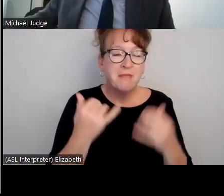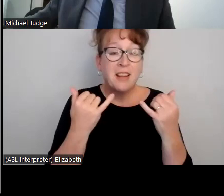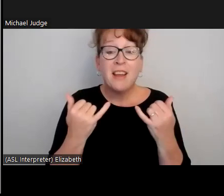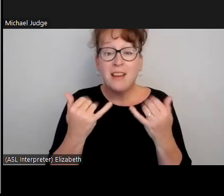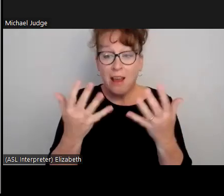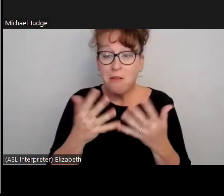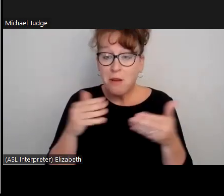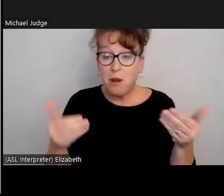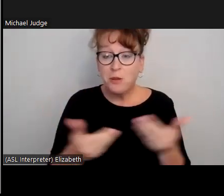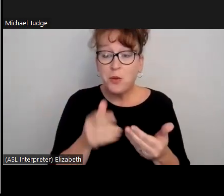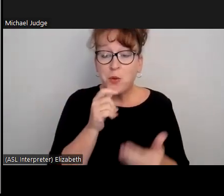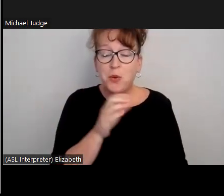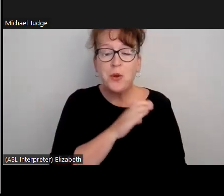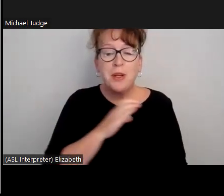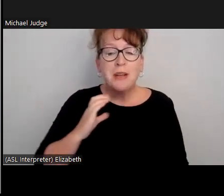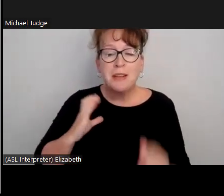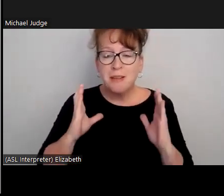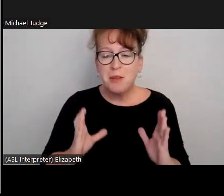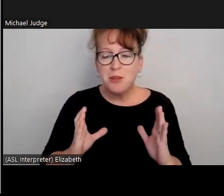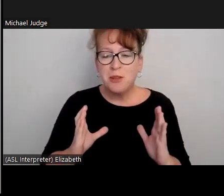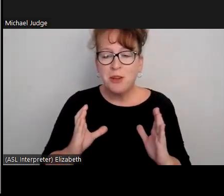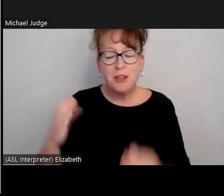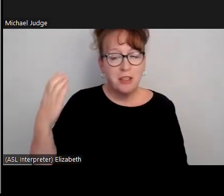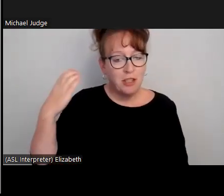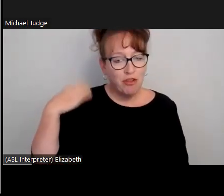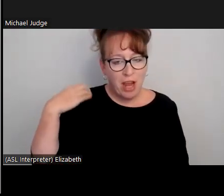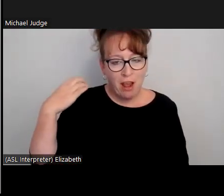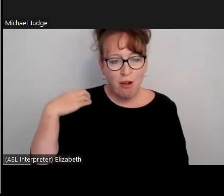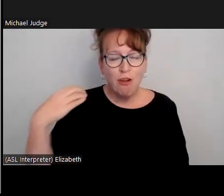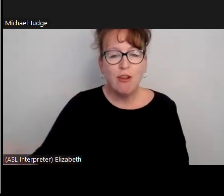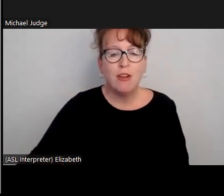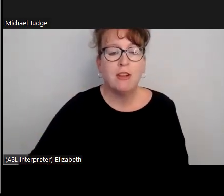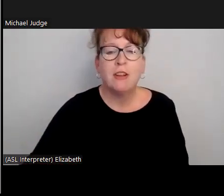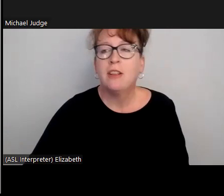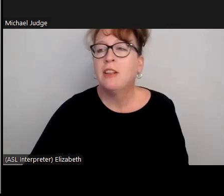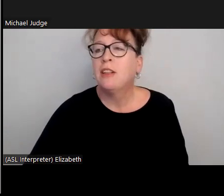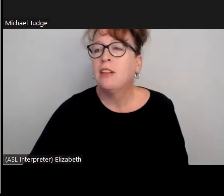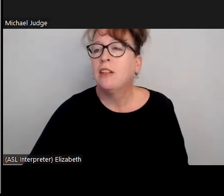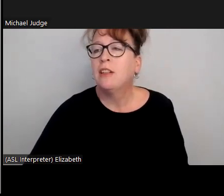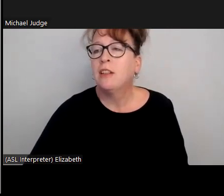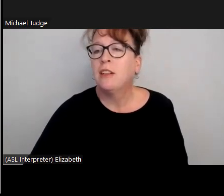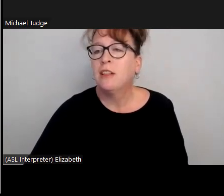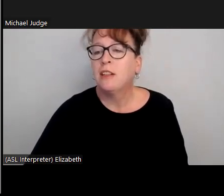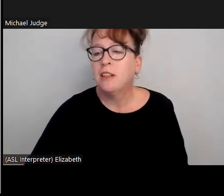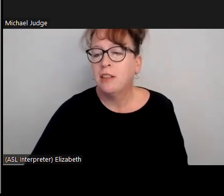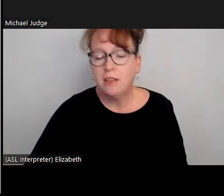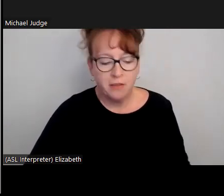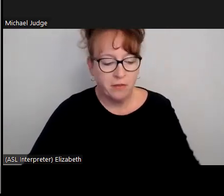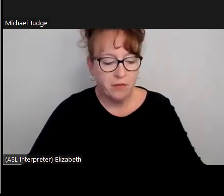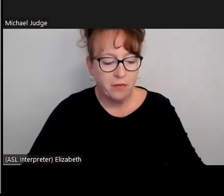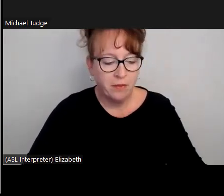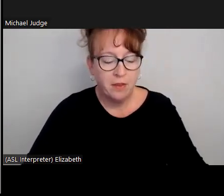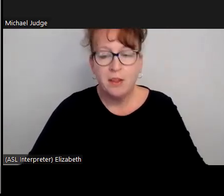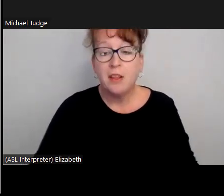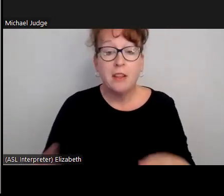introduce Commissioner Chair. We have two commissioners. We have Chair Van Nostrand